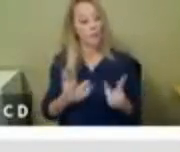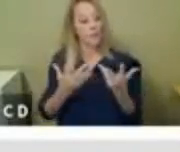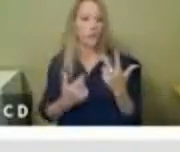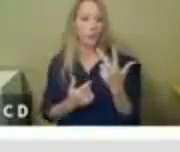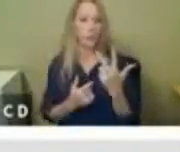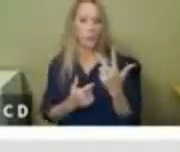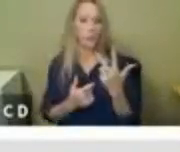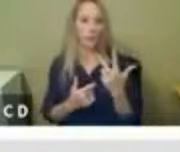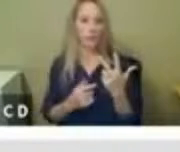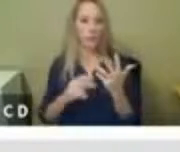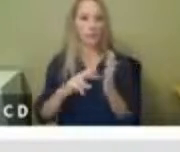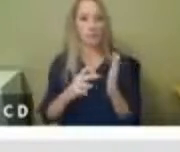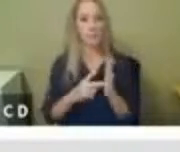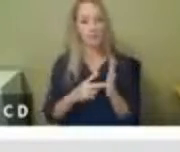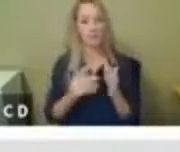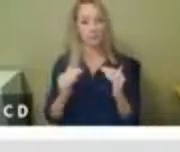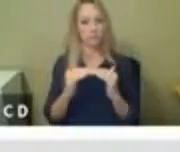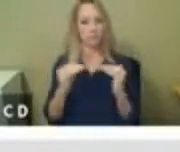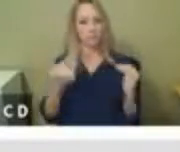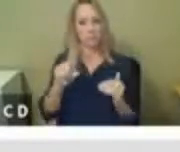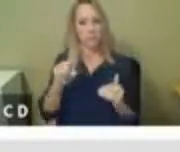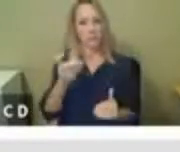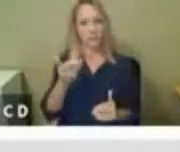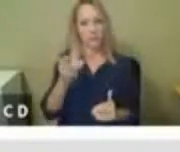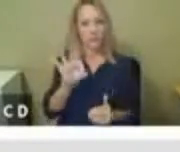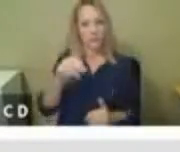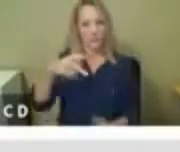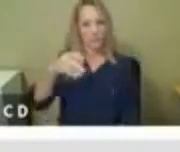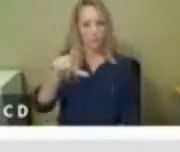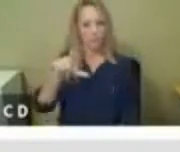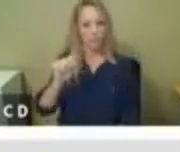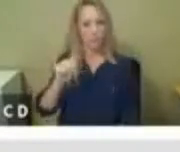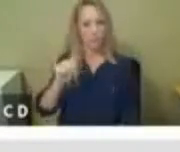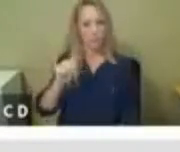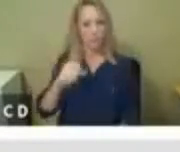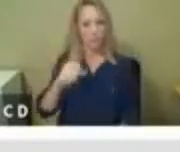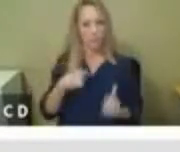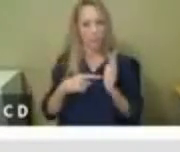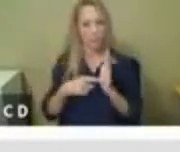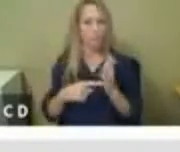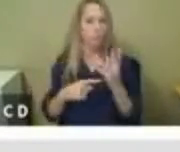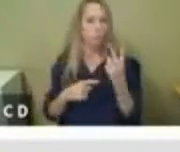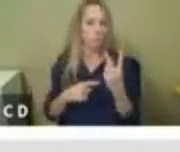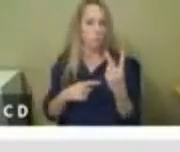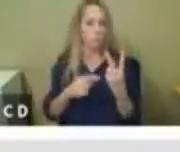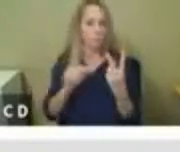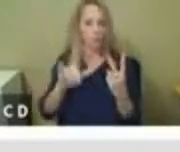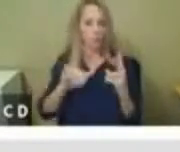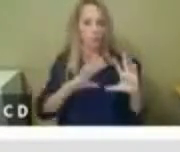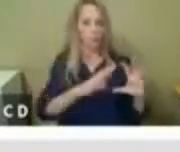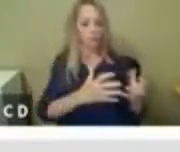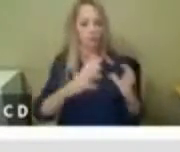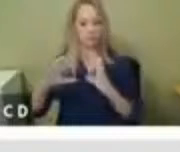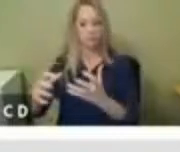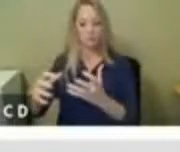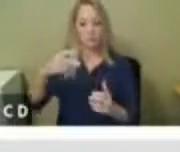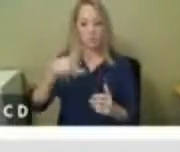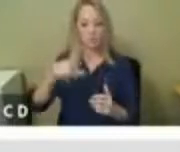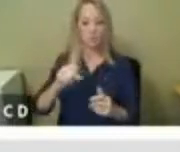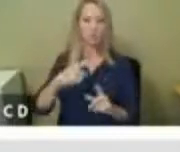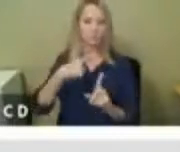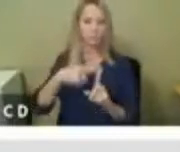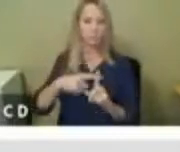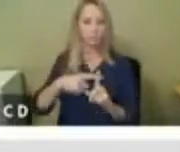So it created 179 pools. We showed 2 pools that were positive. Of those, 6 individuals